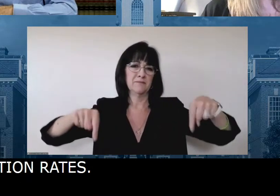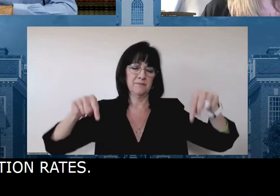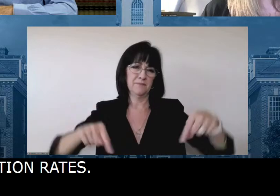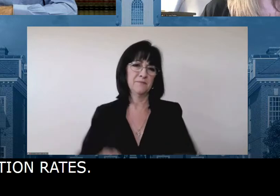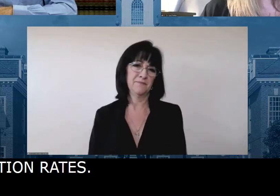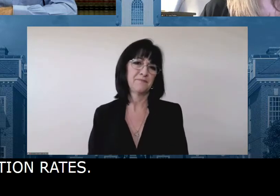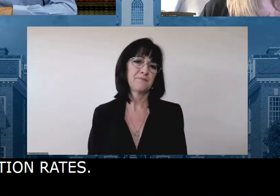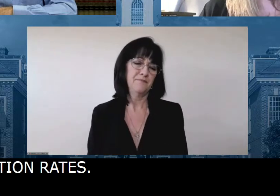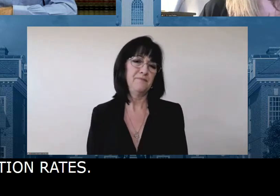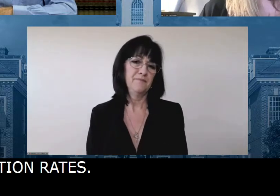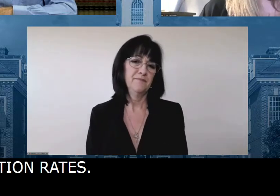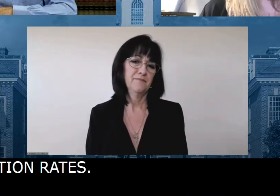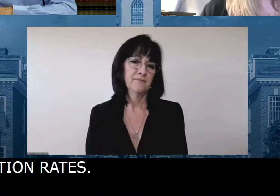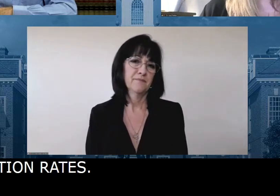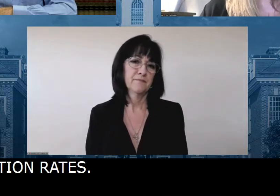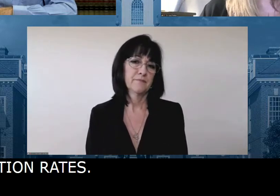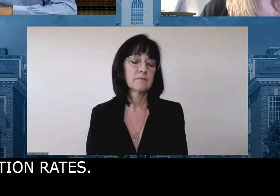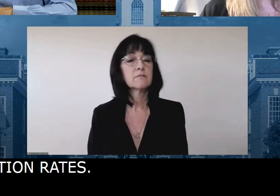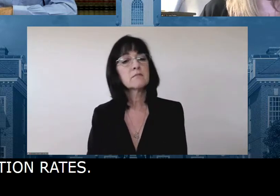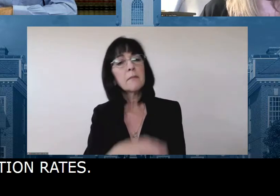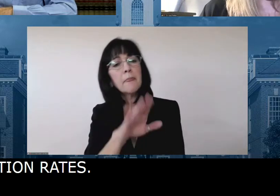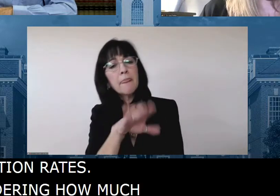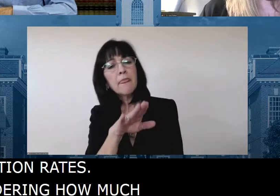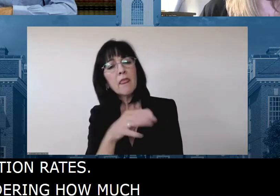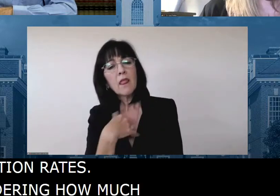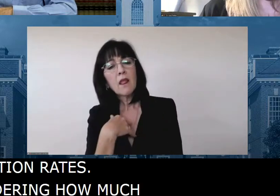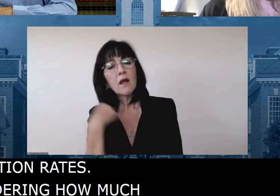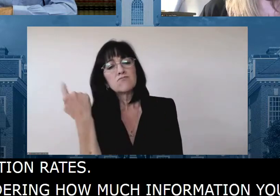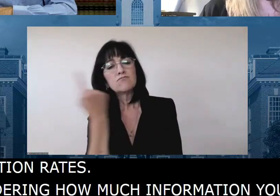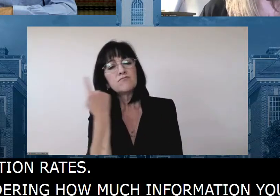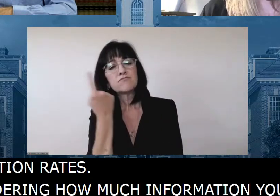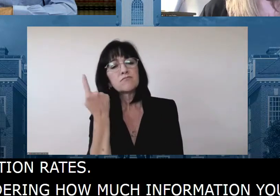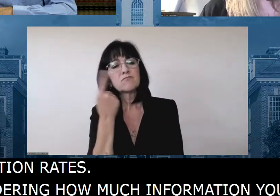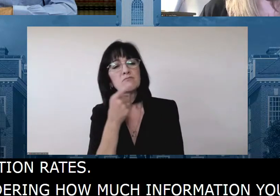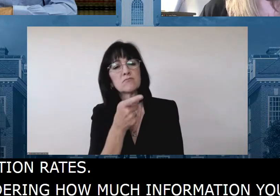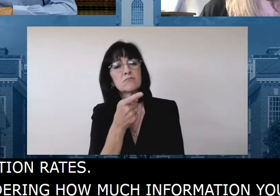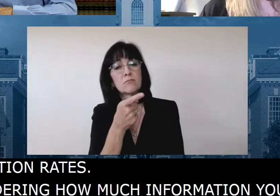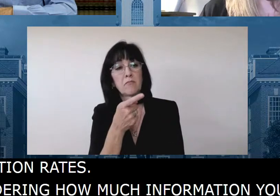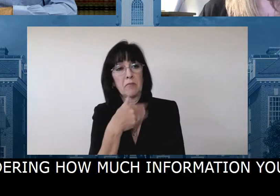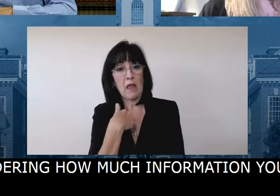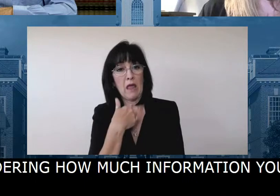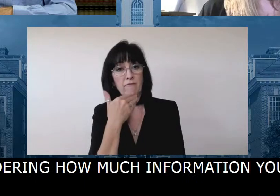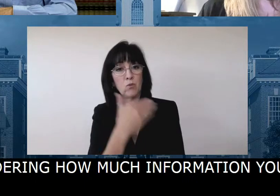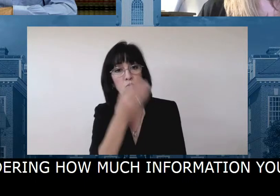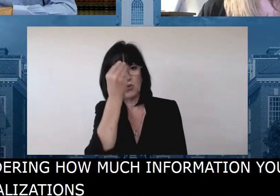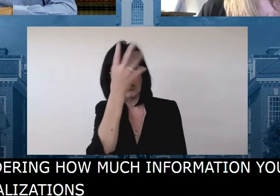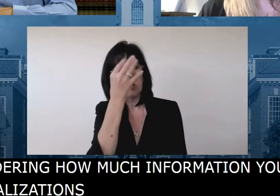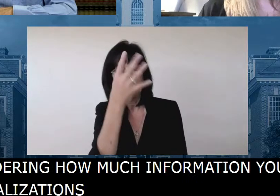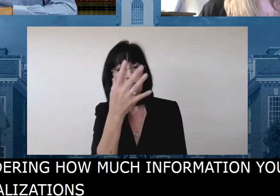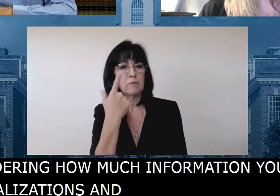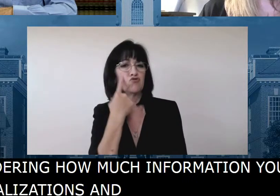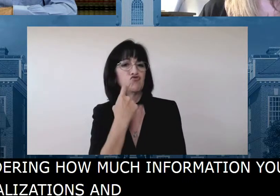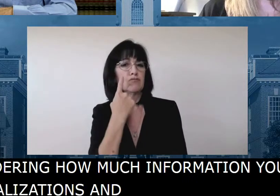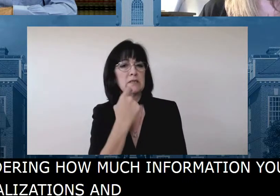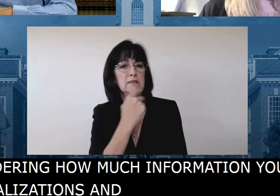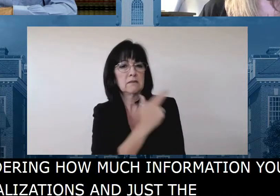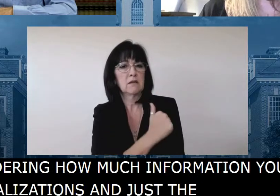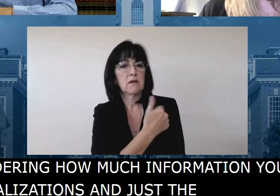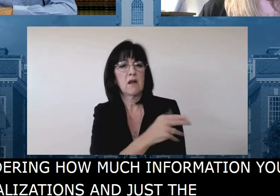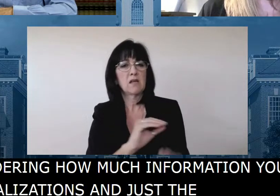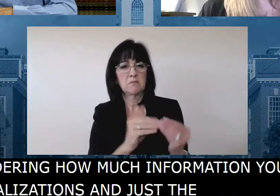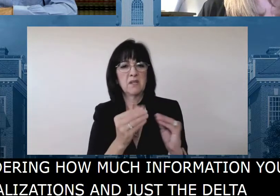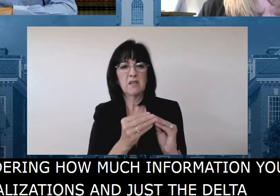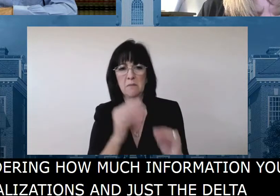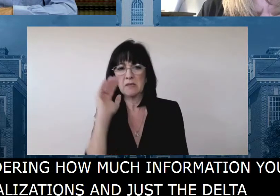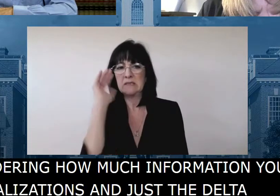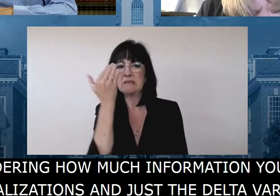Then I was wondering how much information you have on the recent hospitalizations and just the Delta variant looks like it is